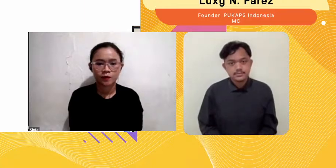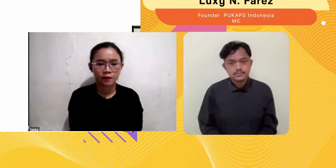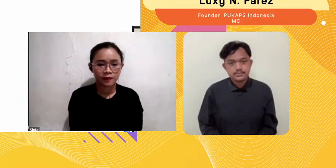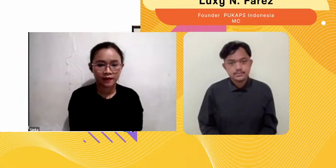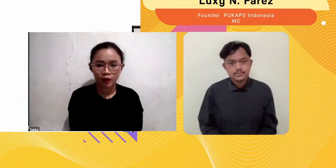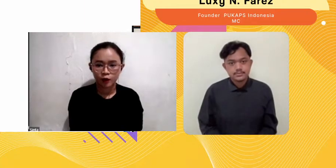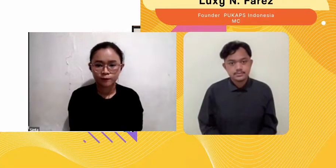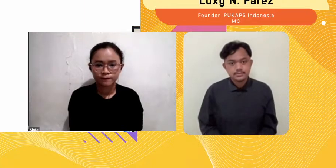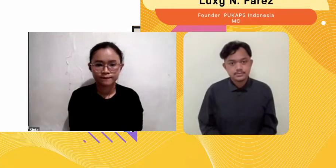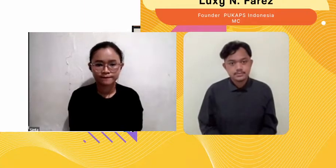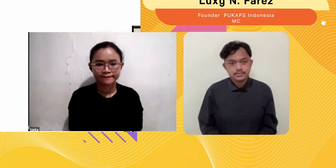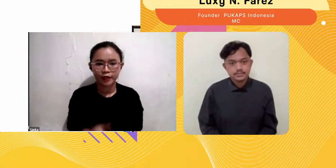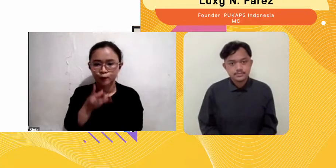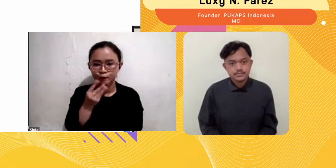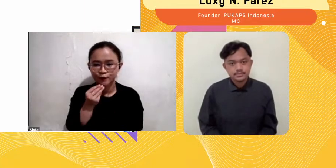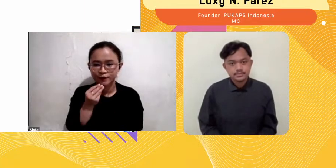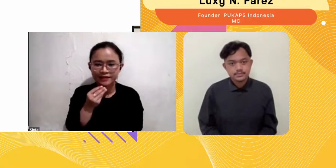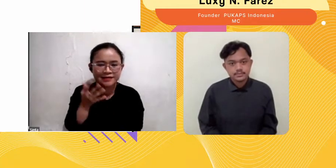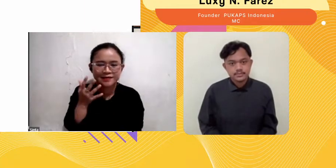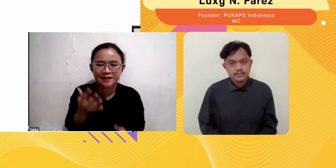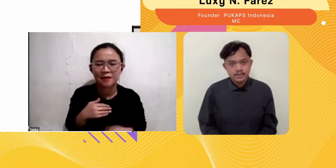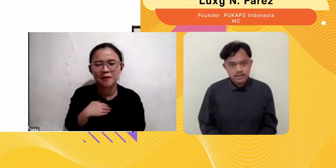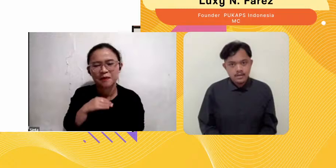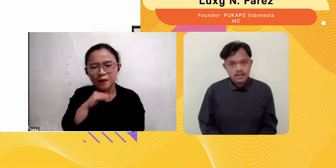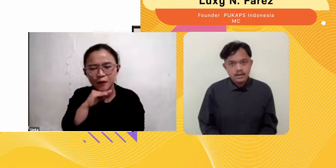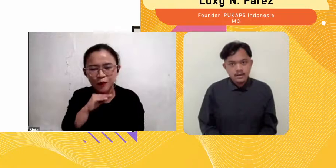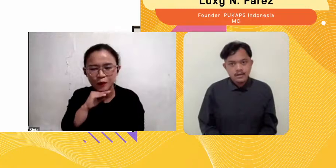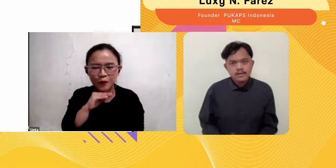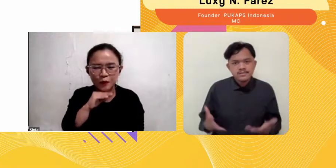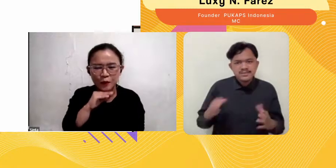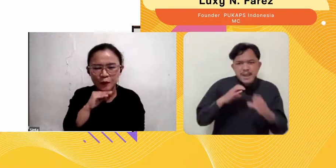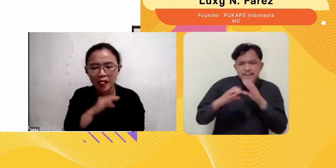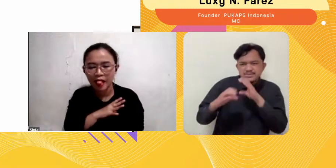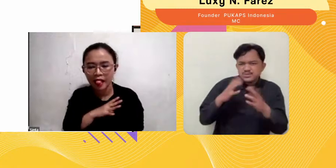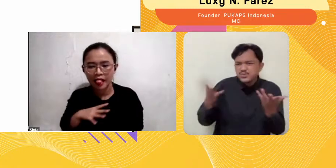Oops. Yeah, sorry for waiting.